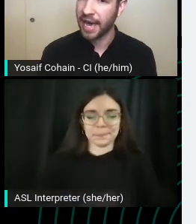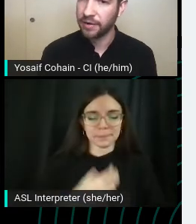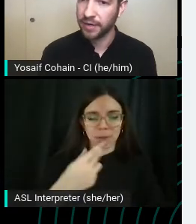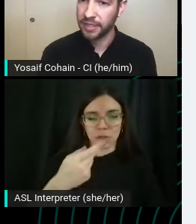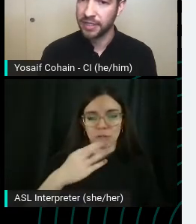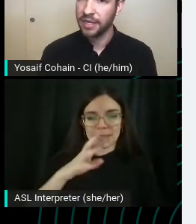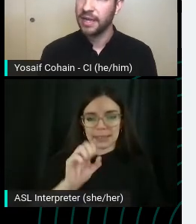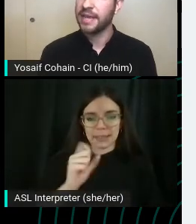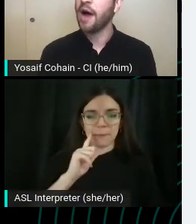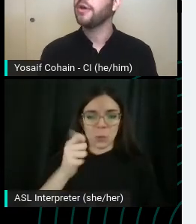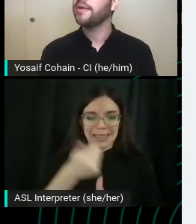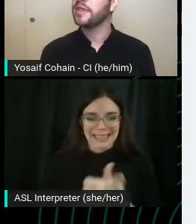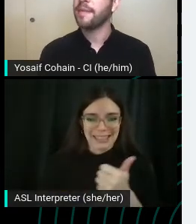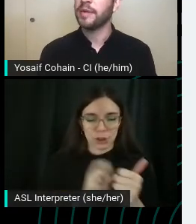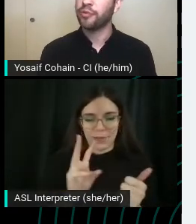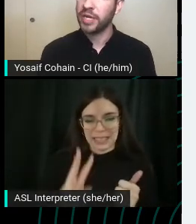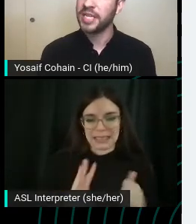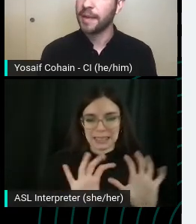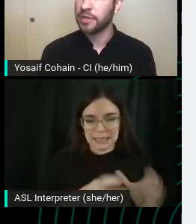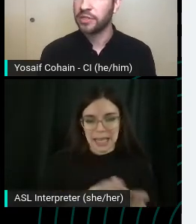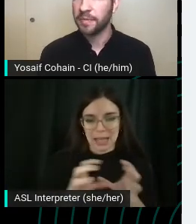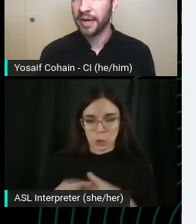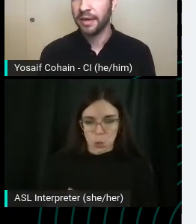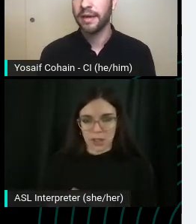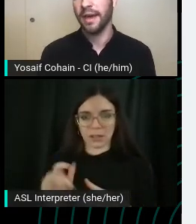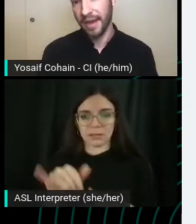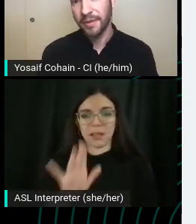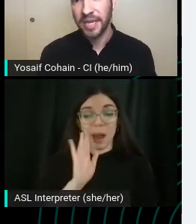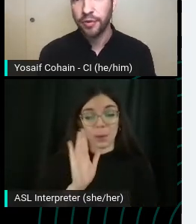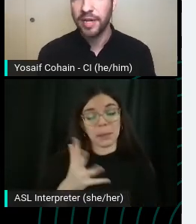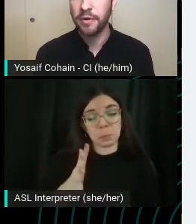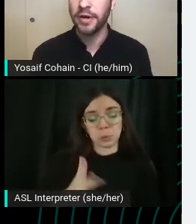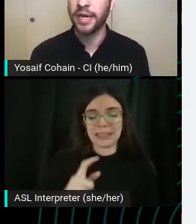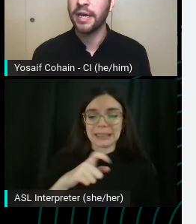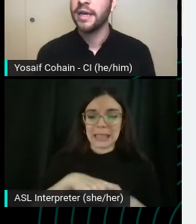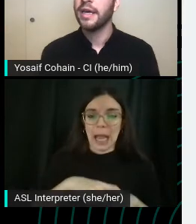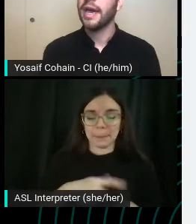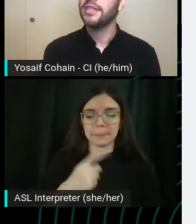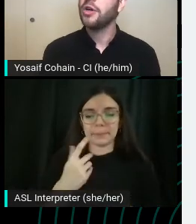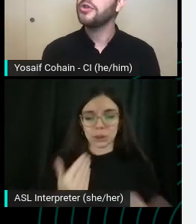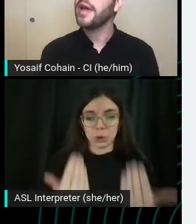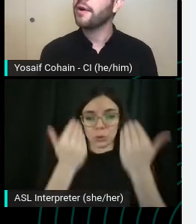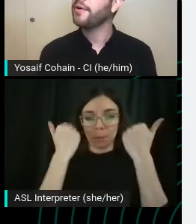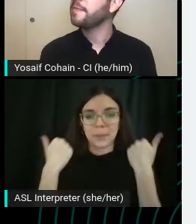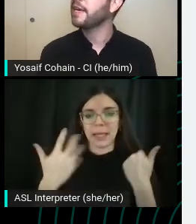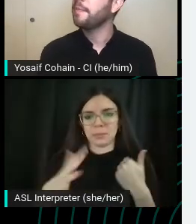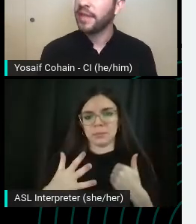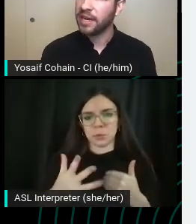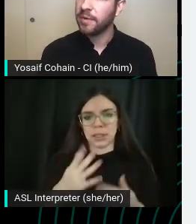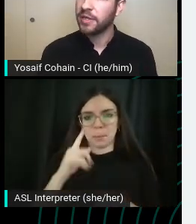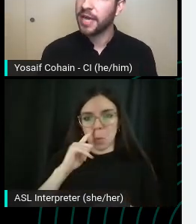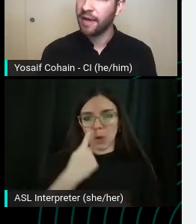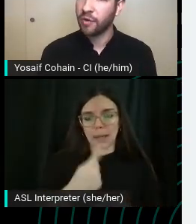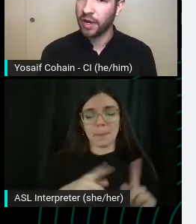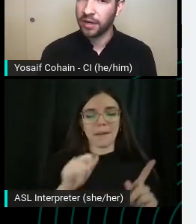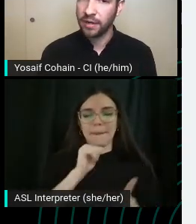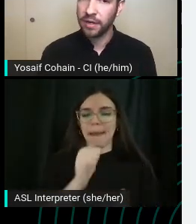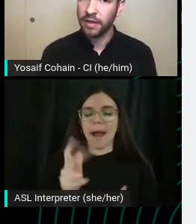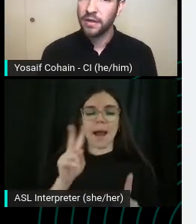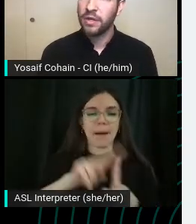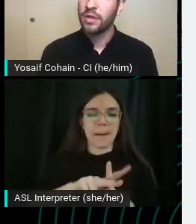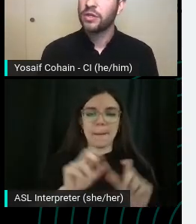6 categories. Not only would that be pretty time consuming, and I would say pretty boring, it's also not going to be applicable to